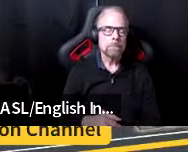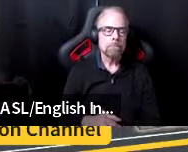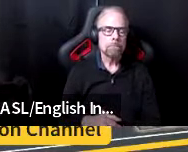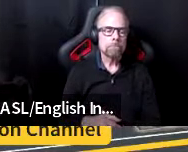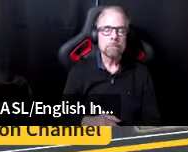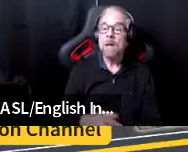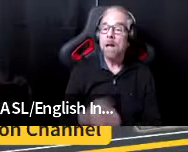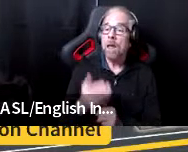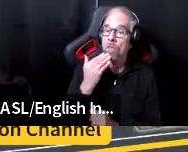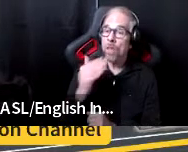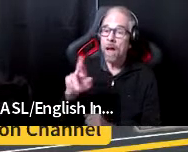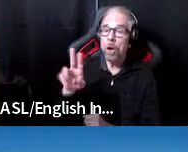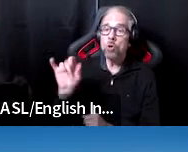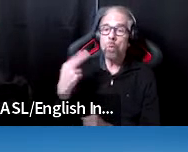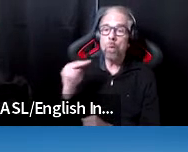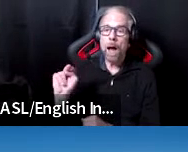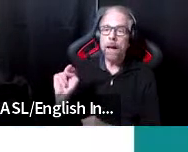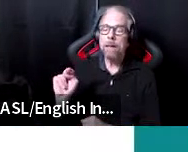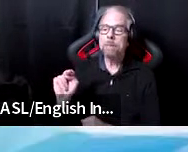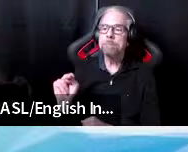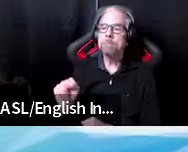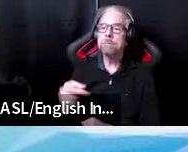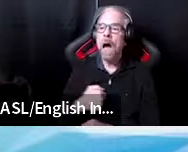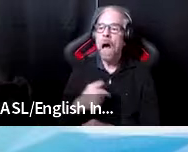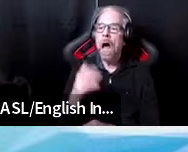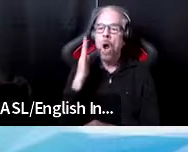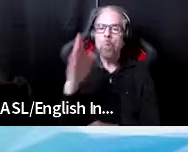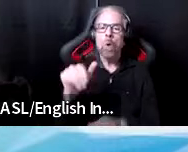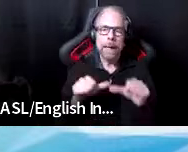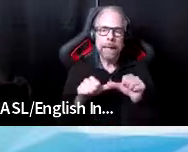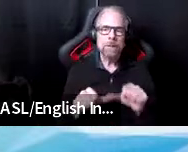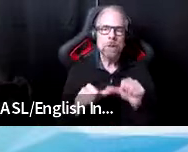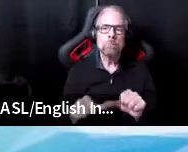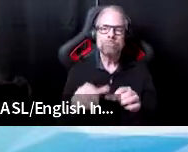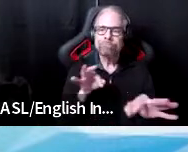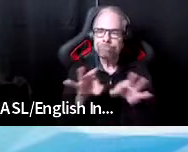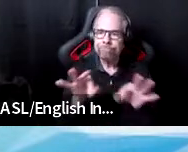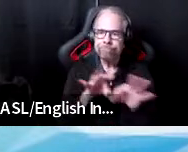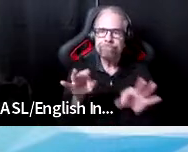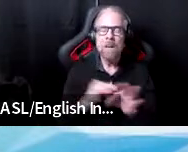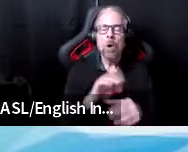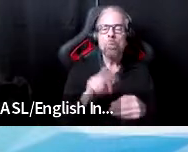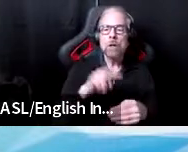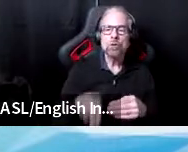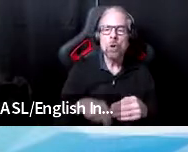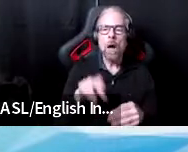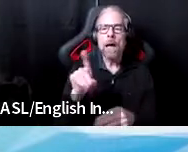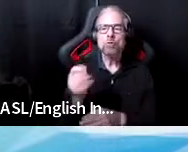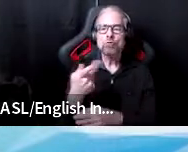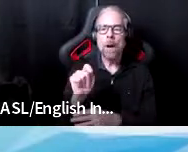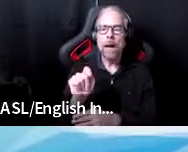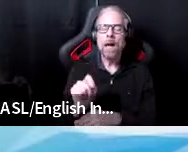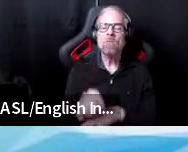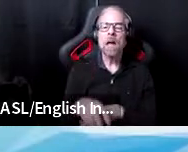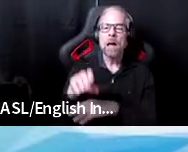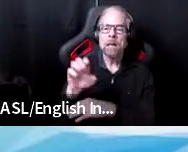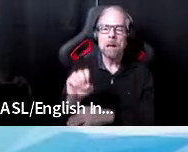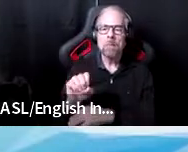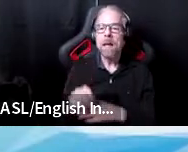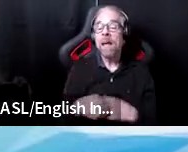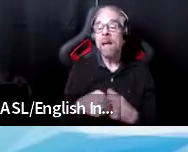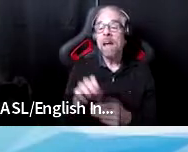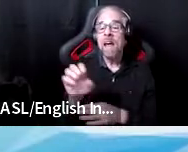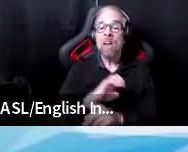Thanks, Ryan. I'm going to continue talking about the findings of the draft supplemental environmental impact statement. All